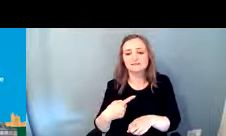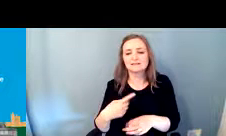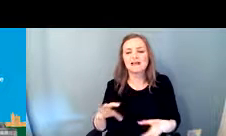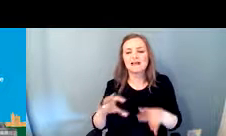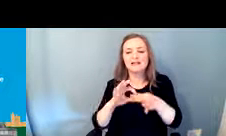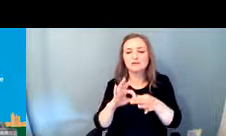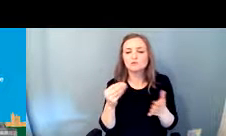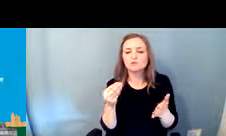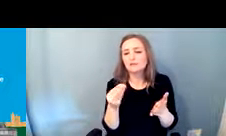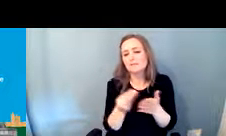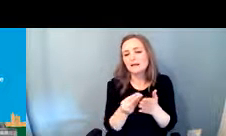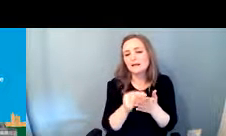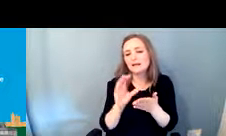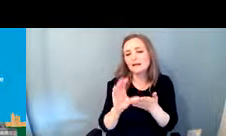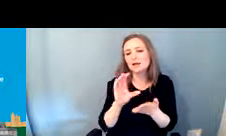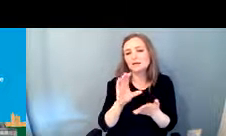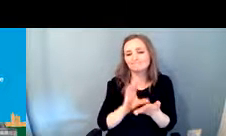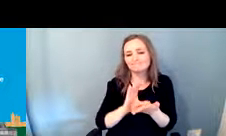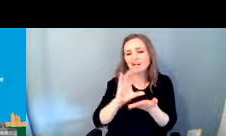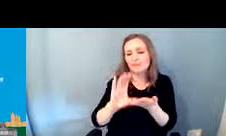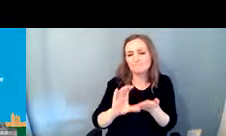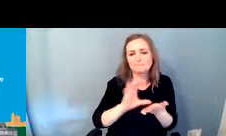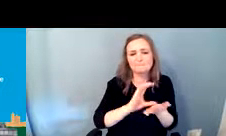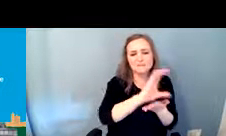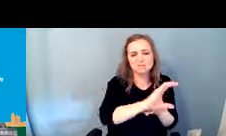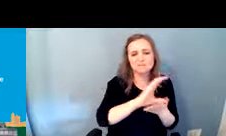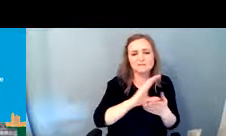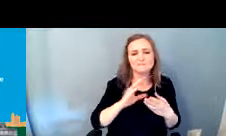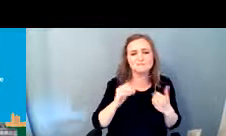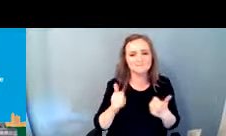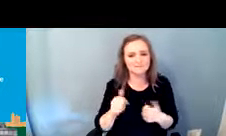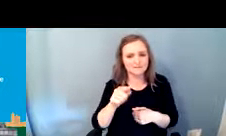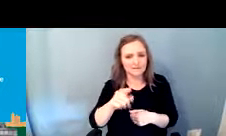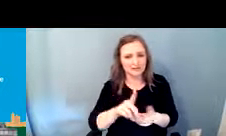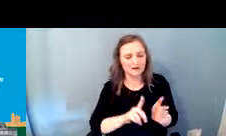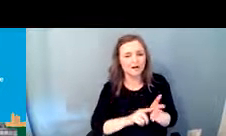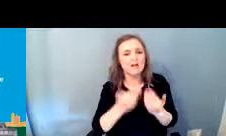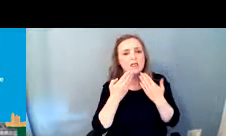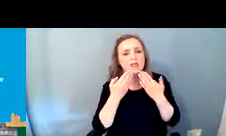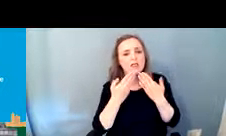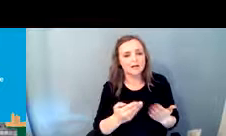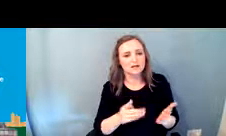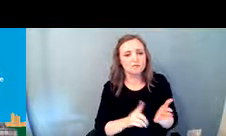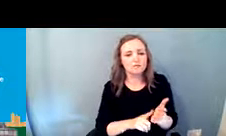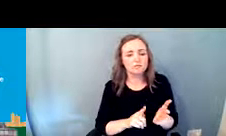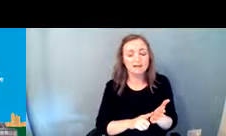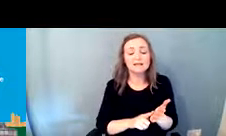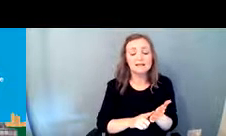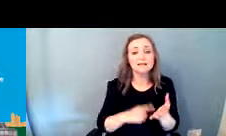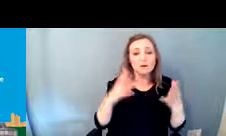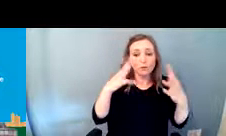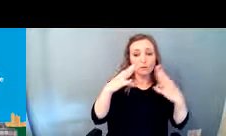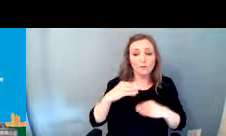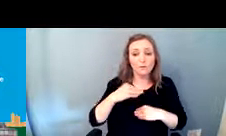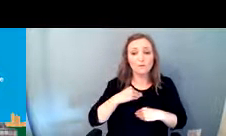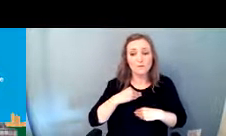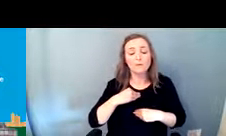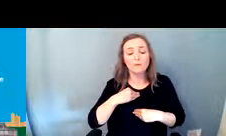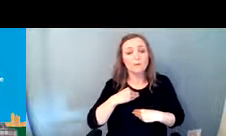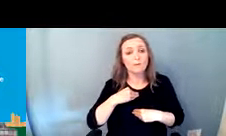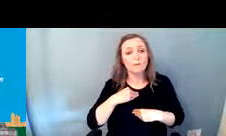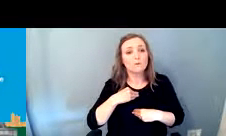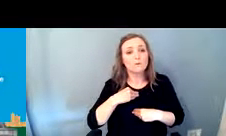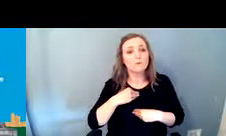Okay, brilliant. Thank you very much, Louise. Very informative presentation, and we got through a lot there.